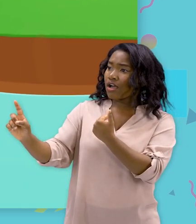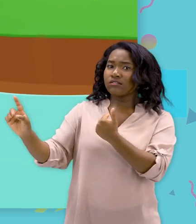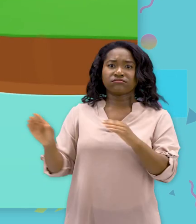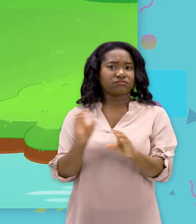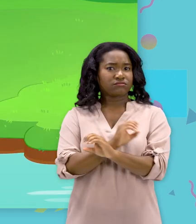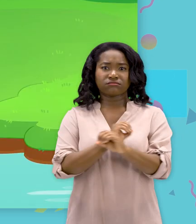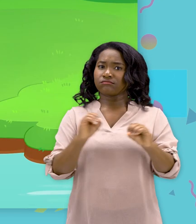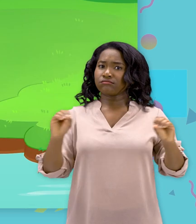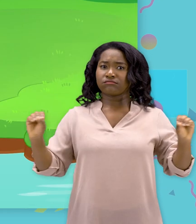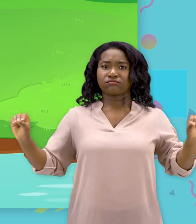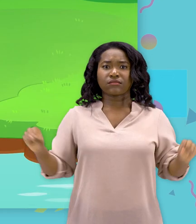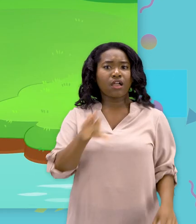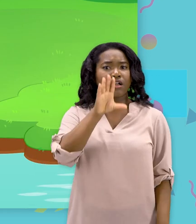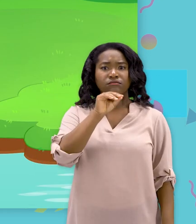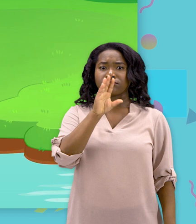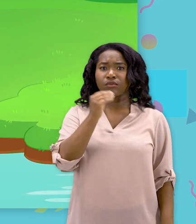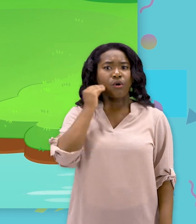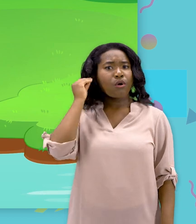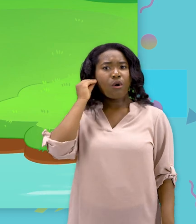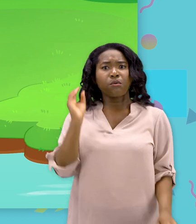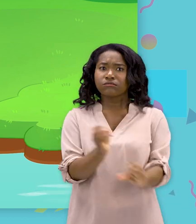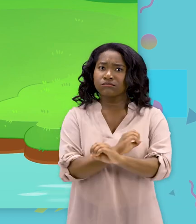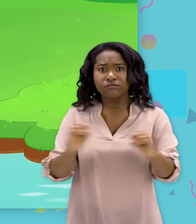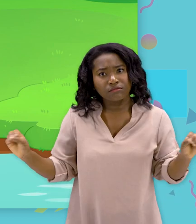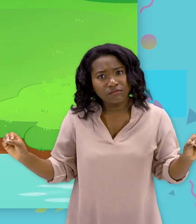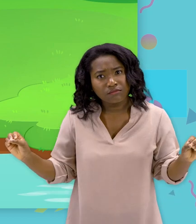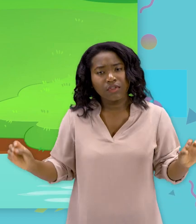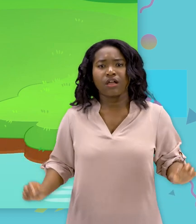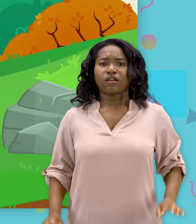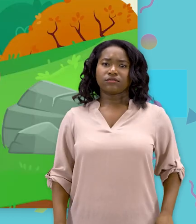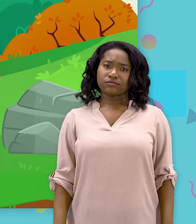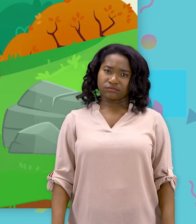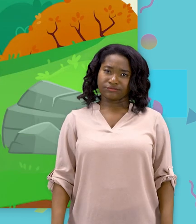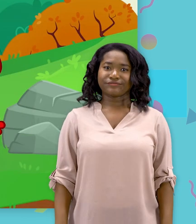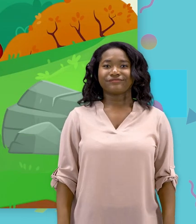Quack, quack, but no little ducks came swimming back.